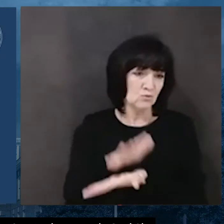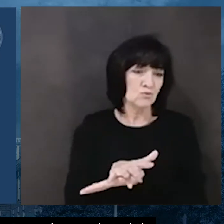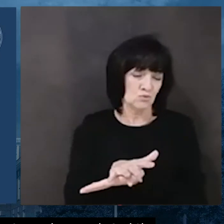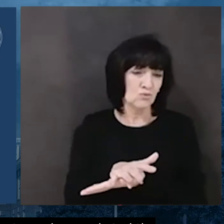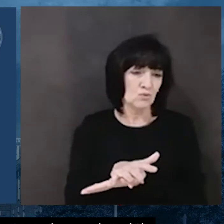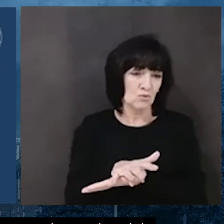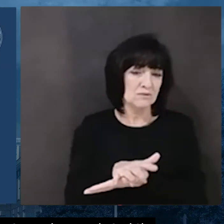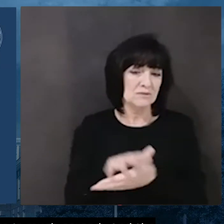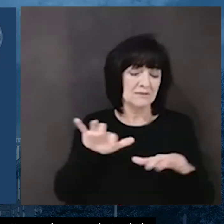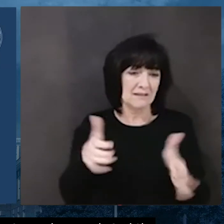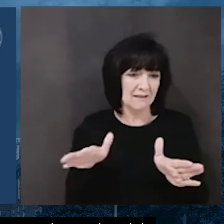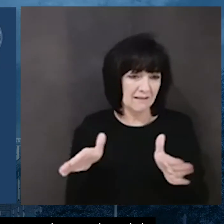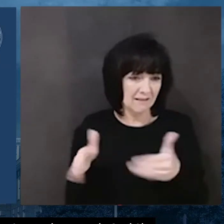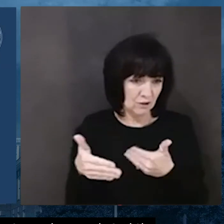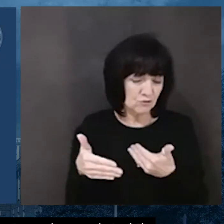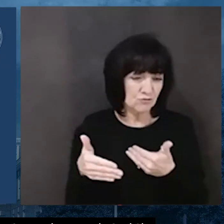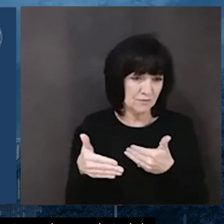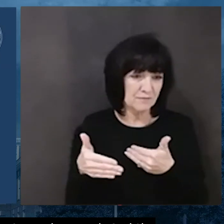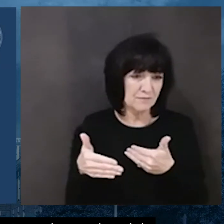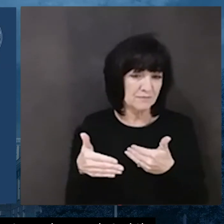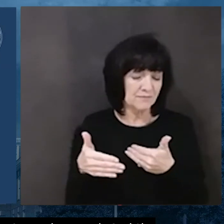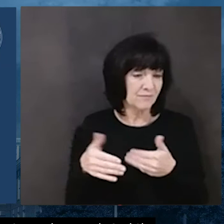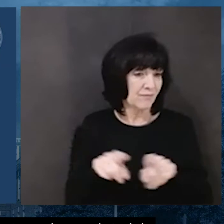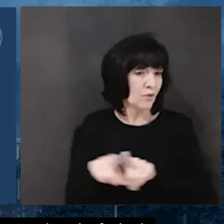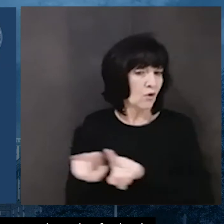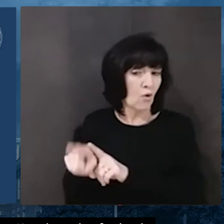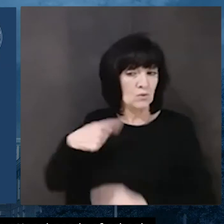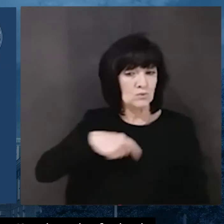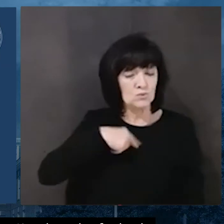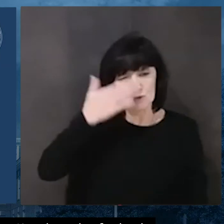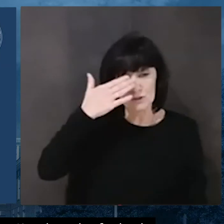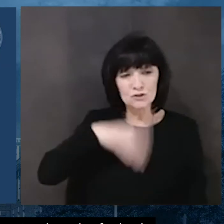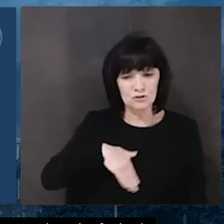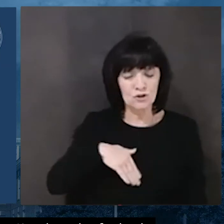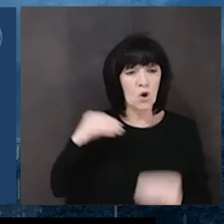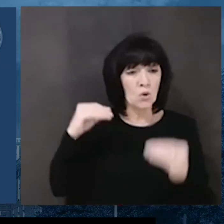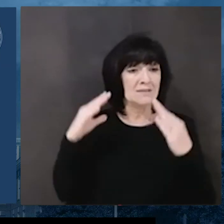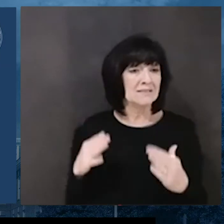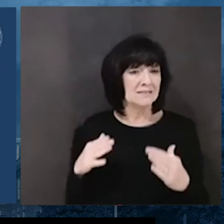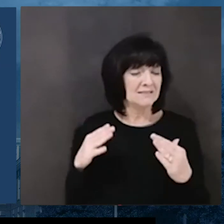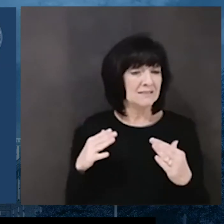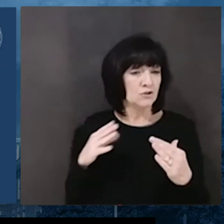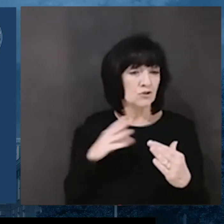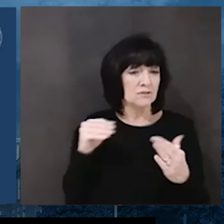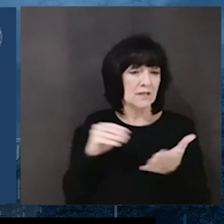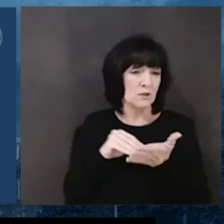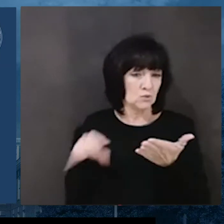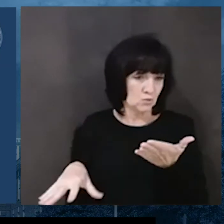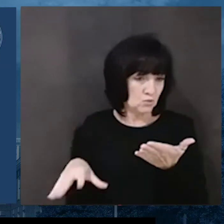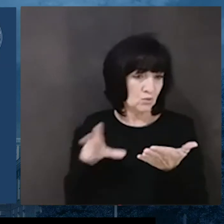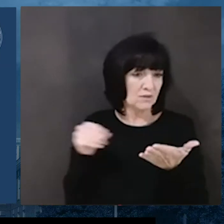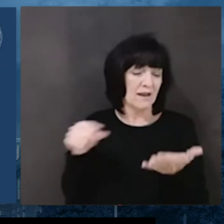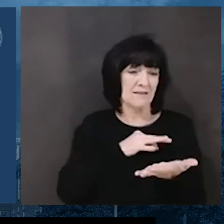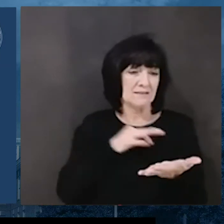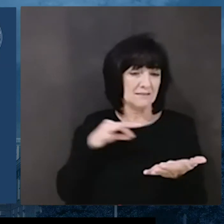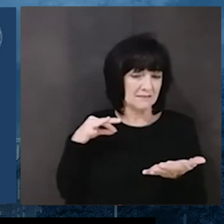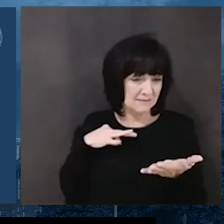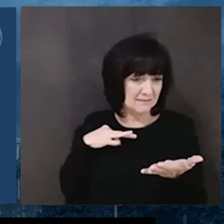and classrooms. We also know that teachers and students and staff are doing a great